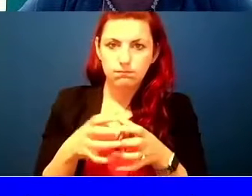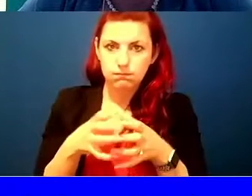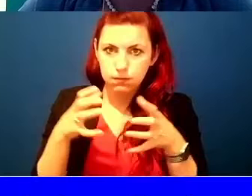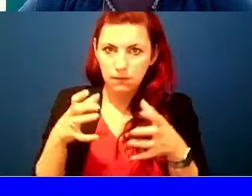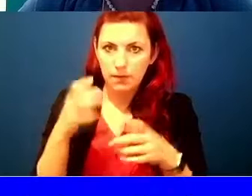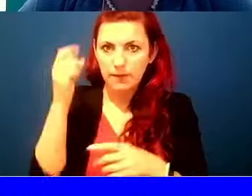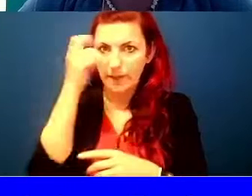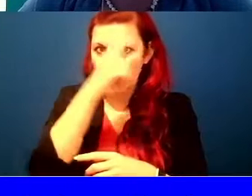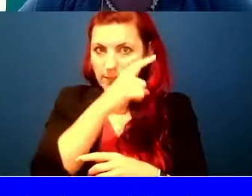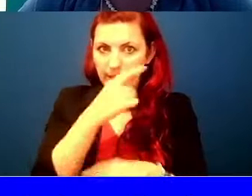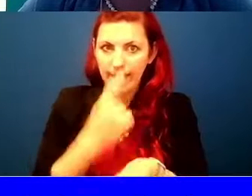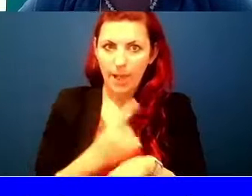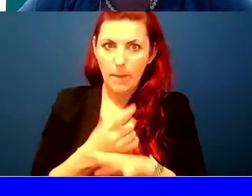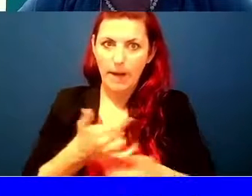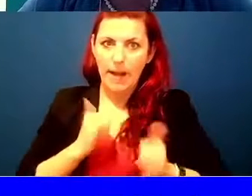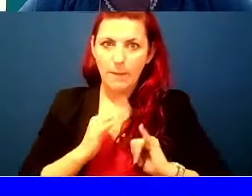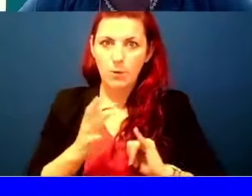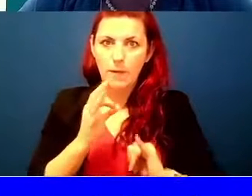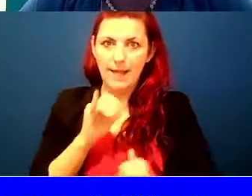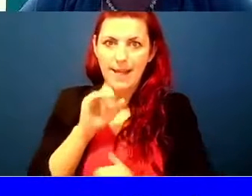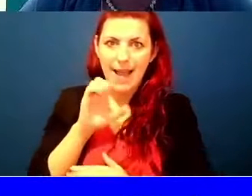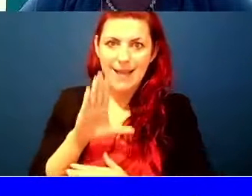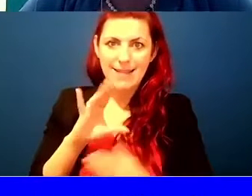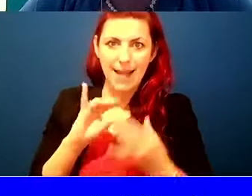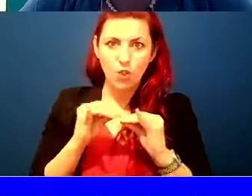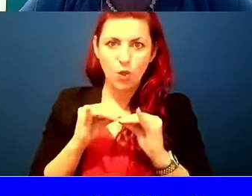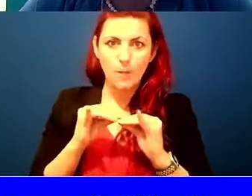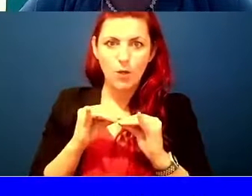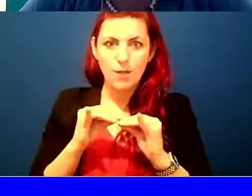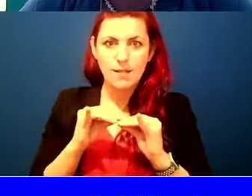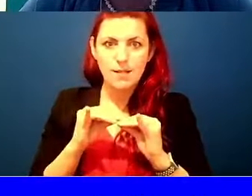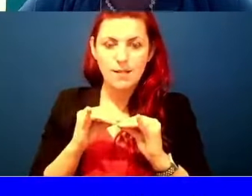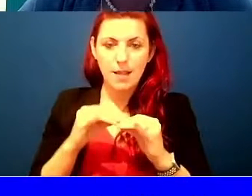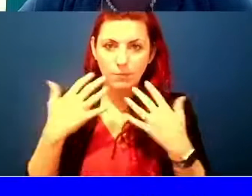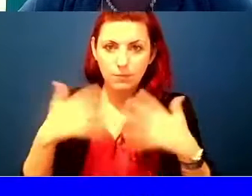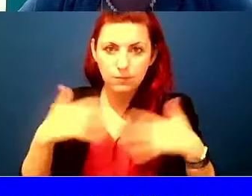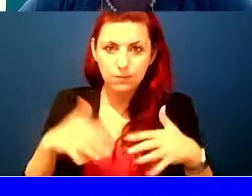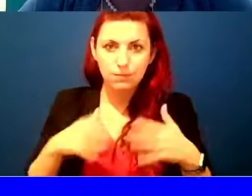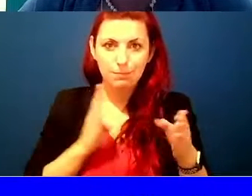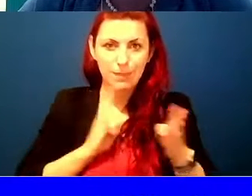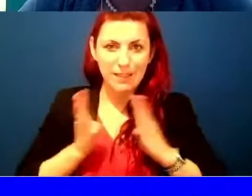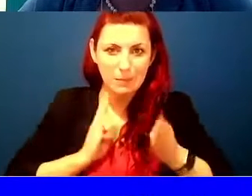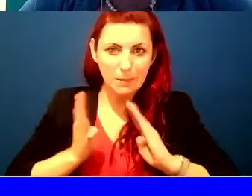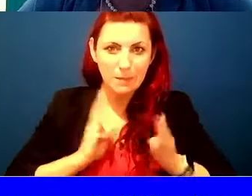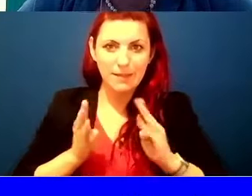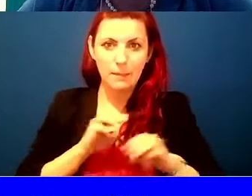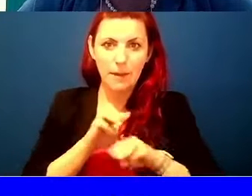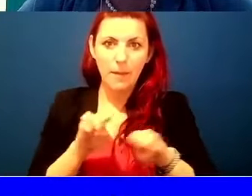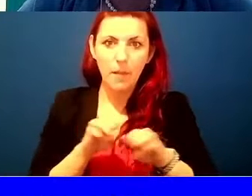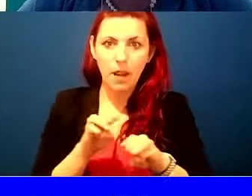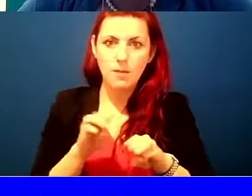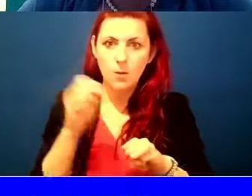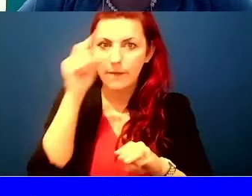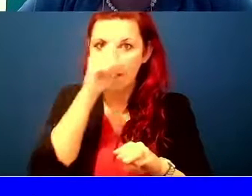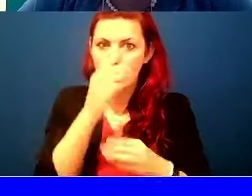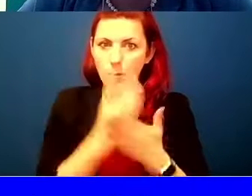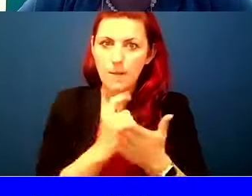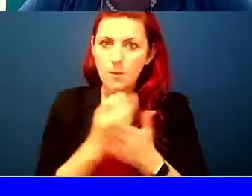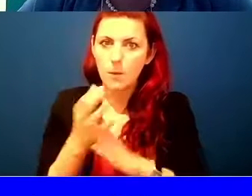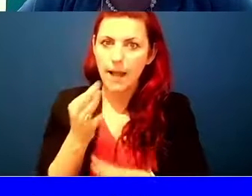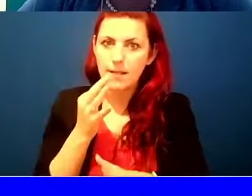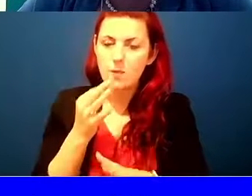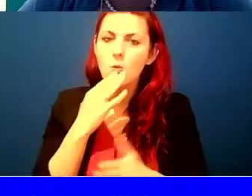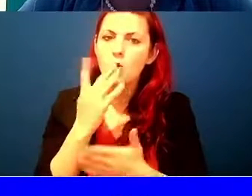getting Irish Sign Language interpreters. They're incredibly busy. And on occasion